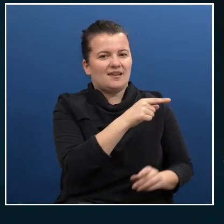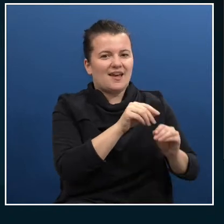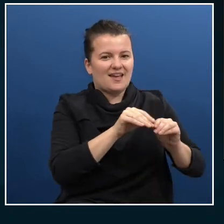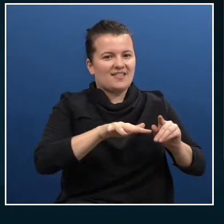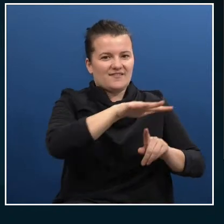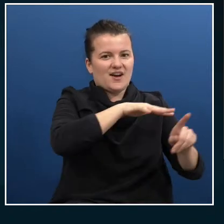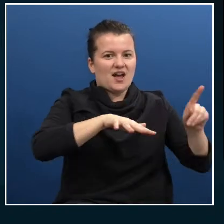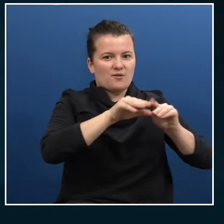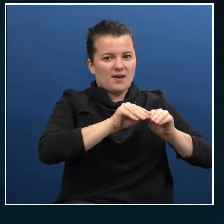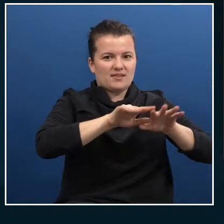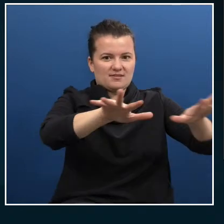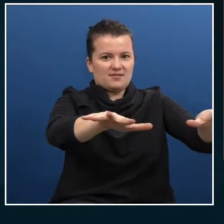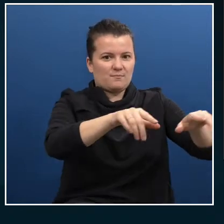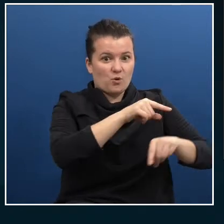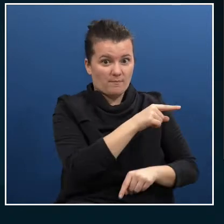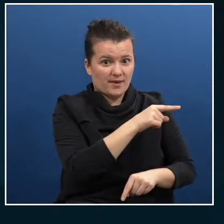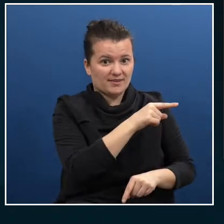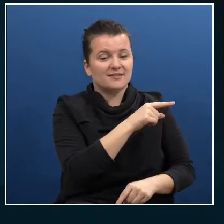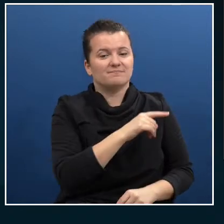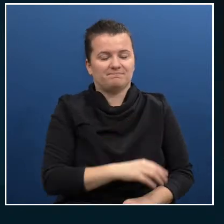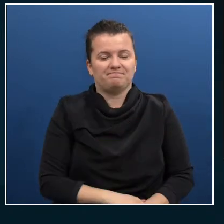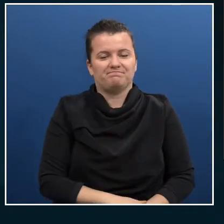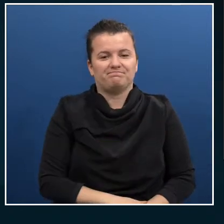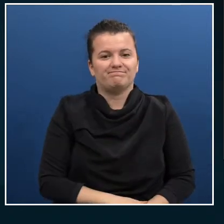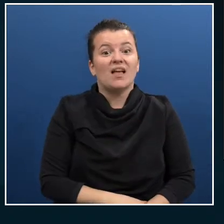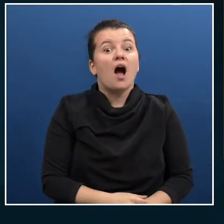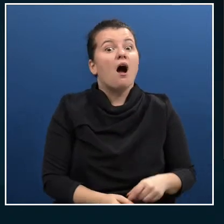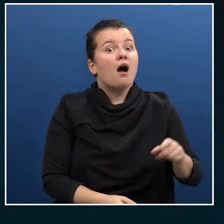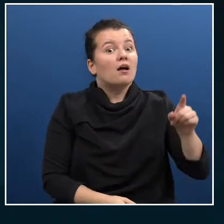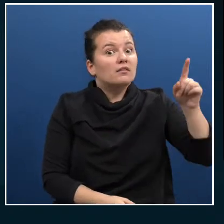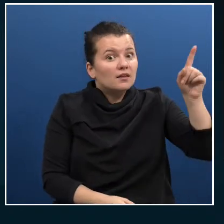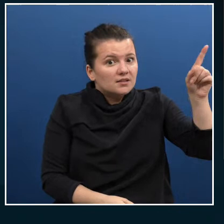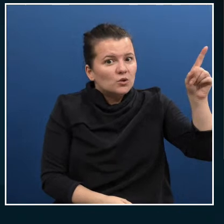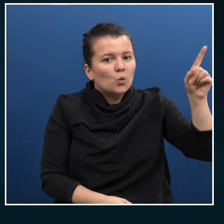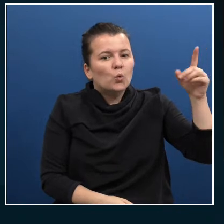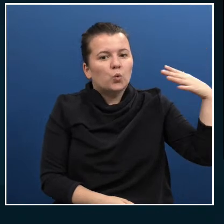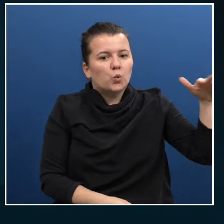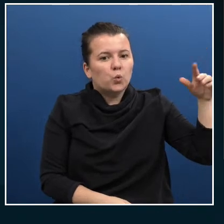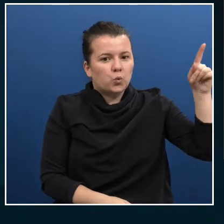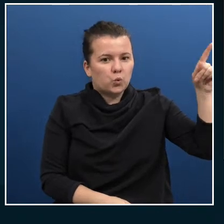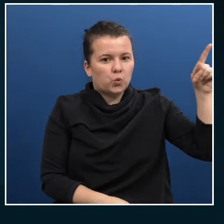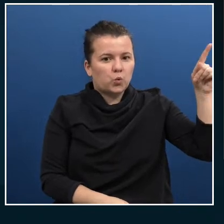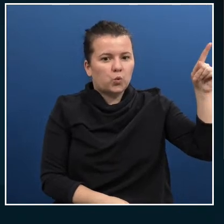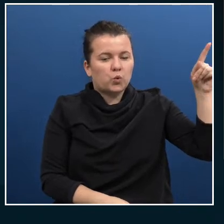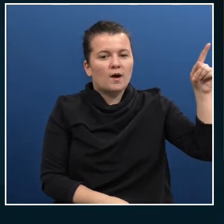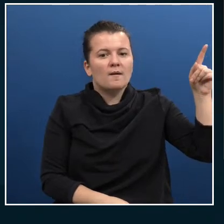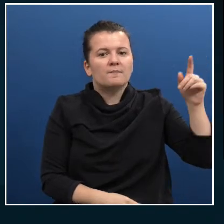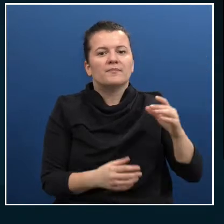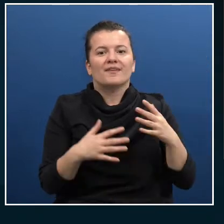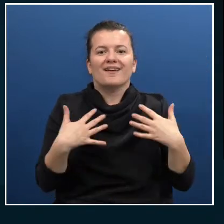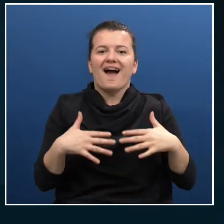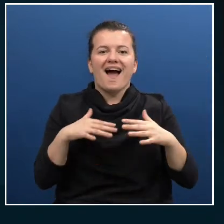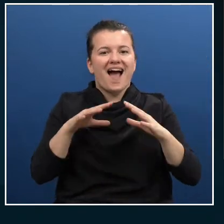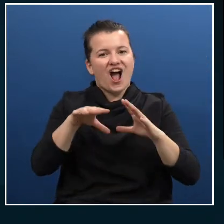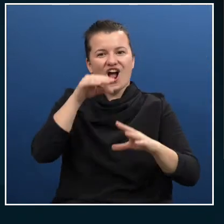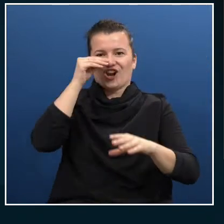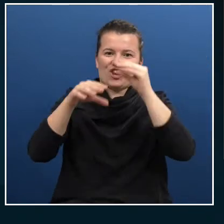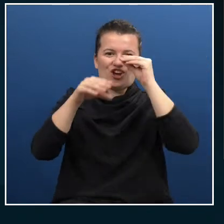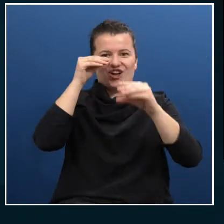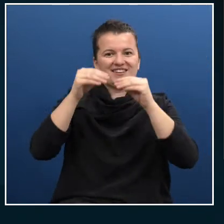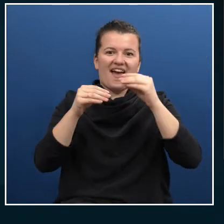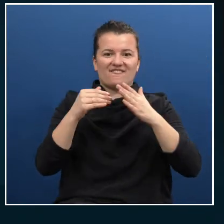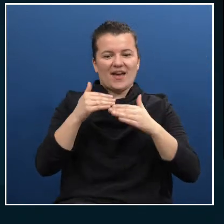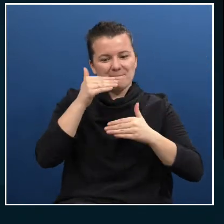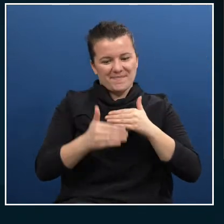Another cool resource that we definitely wanted to share with you is that there are special learning paths on Microsoft Learn